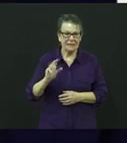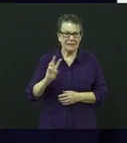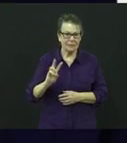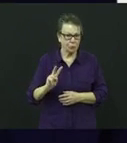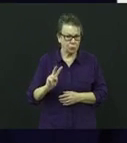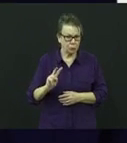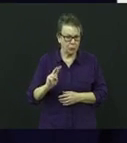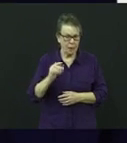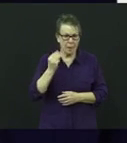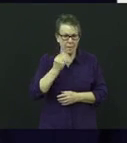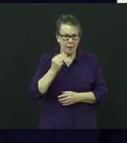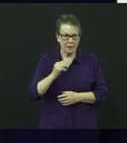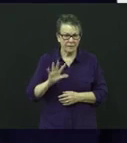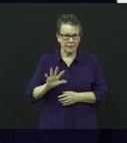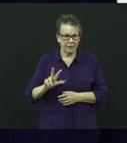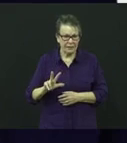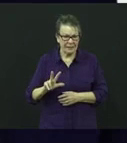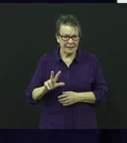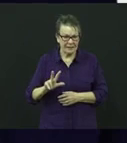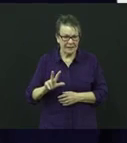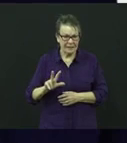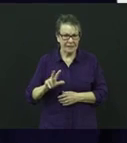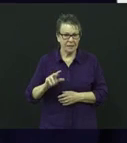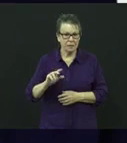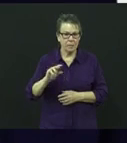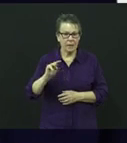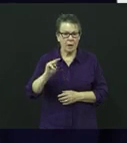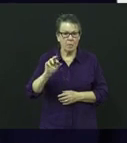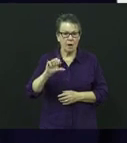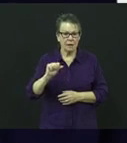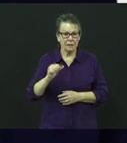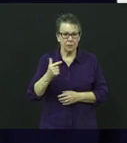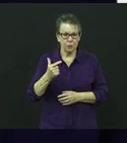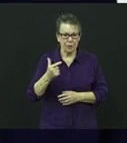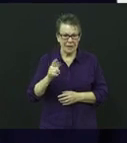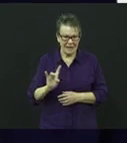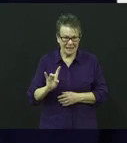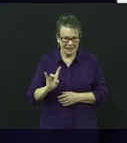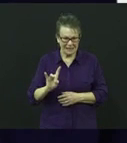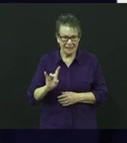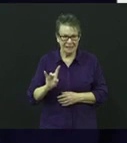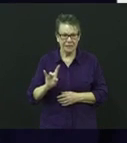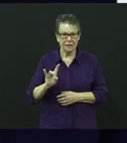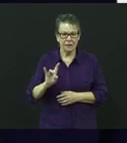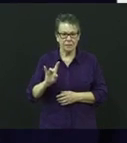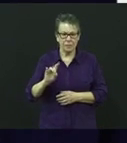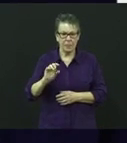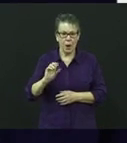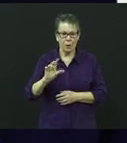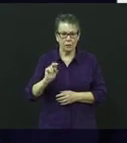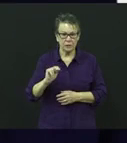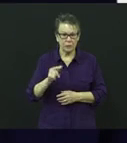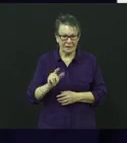53, Morris, 28, Ocean, 36, Passaic,